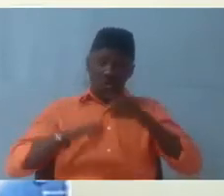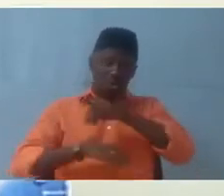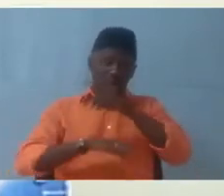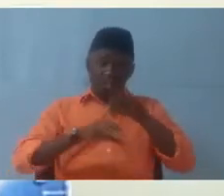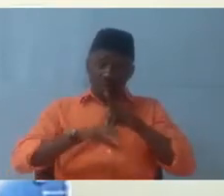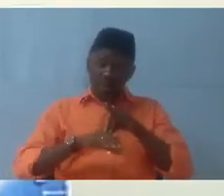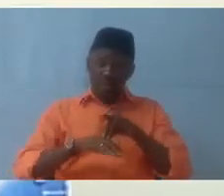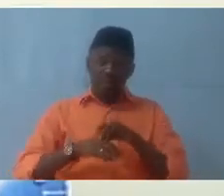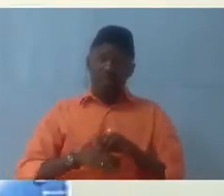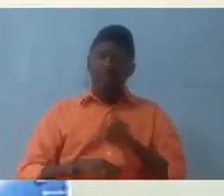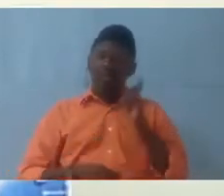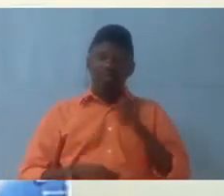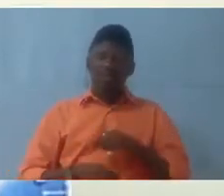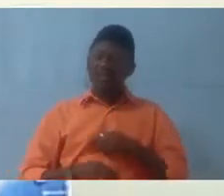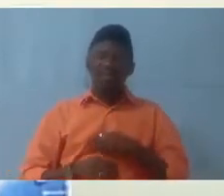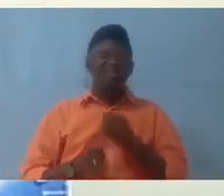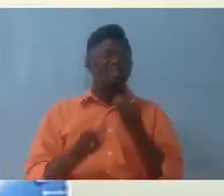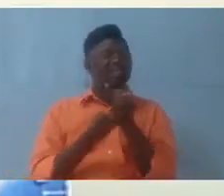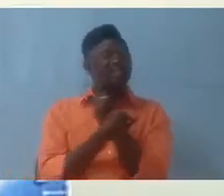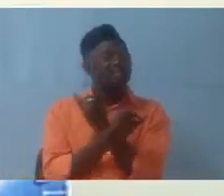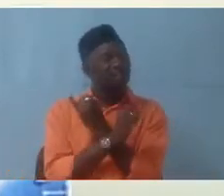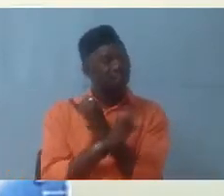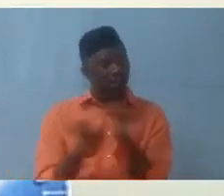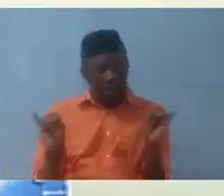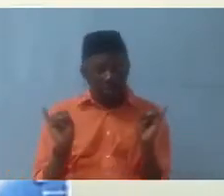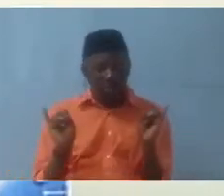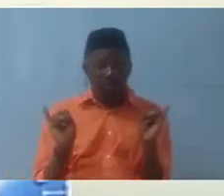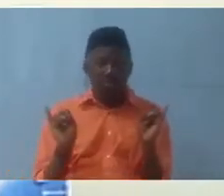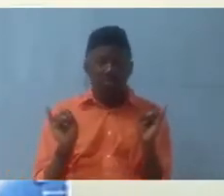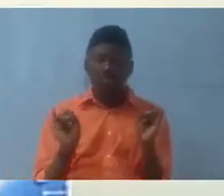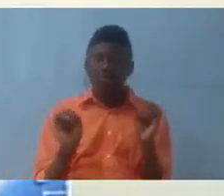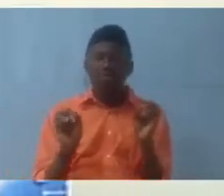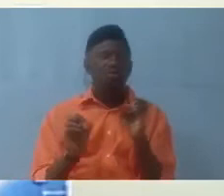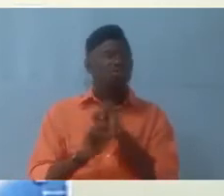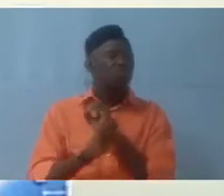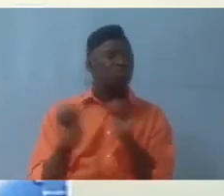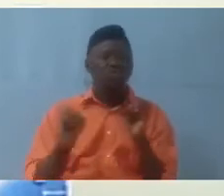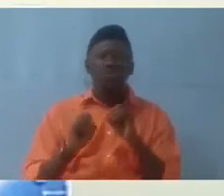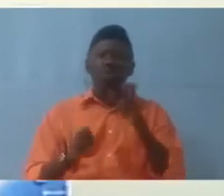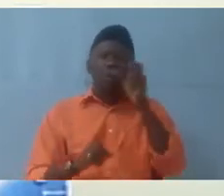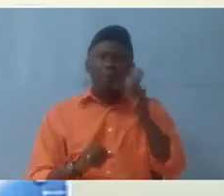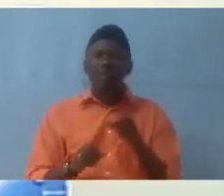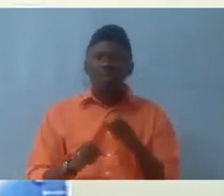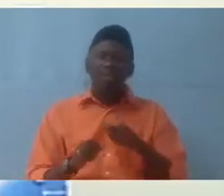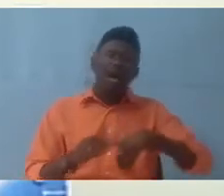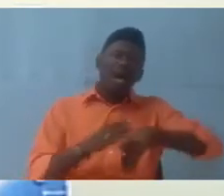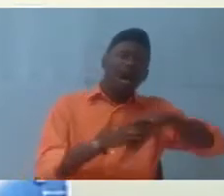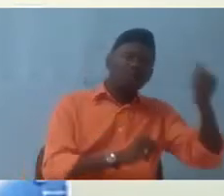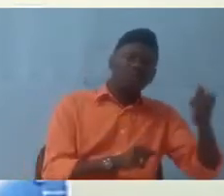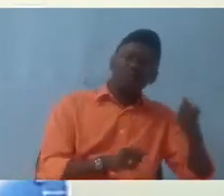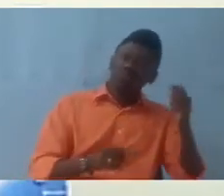It should be totally independent of any outside influence.